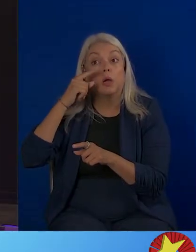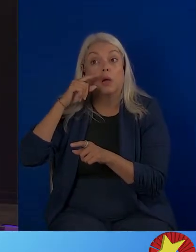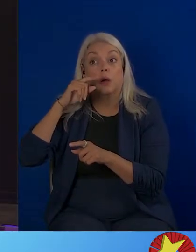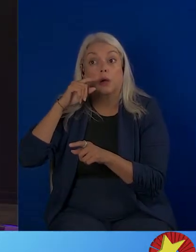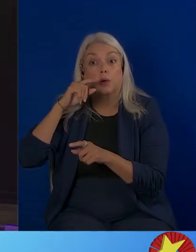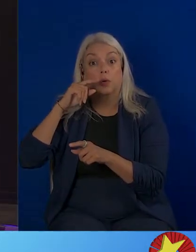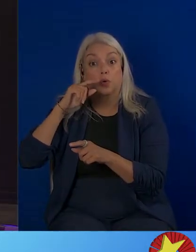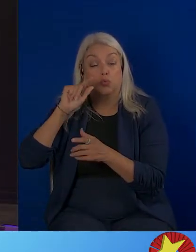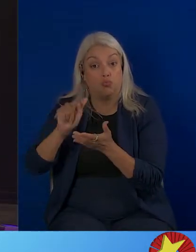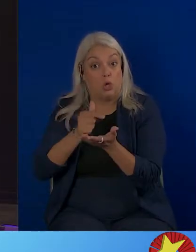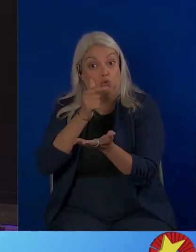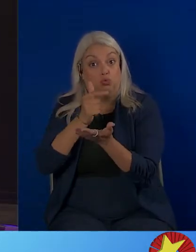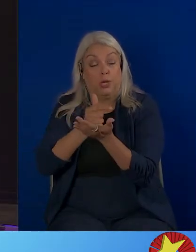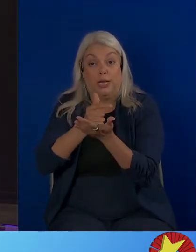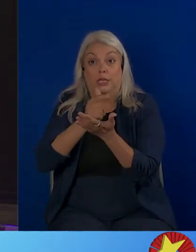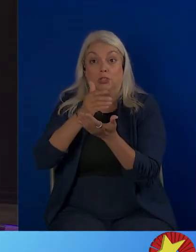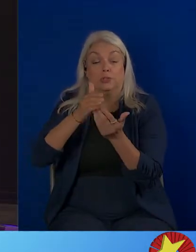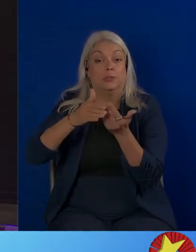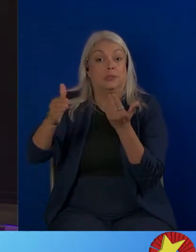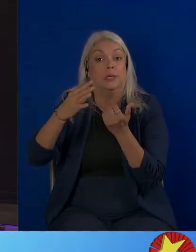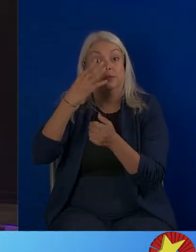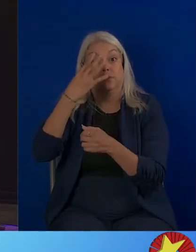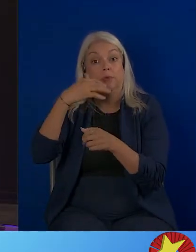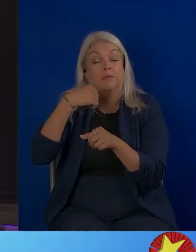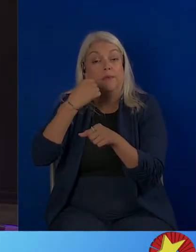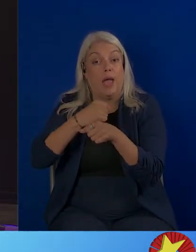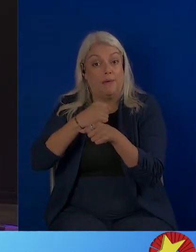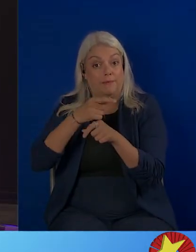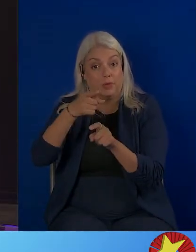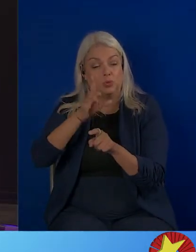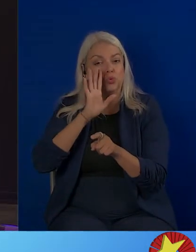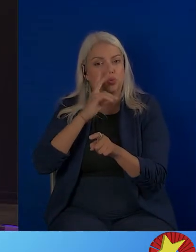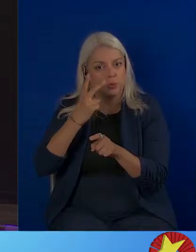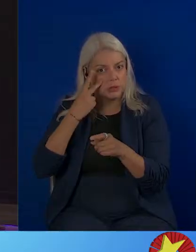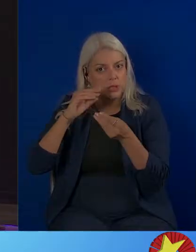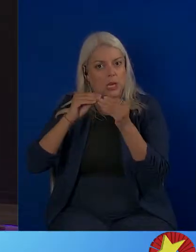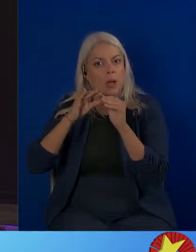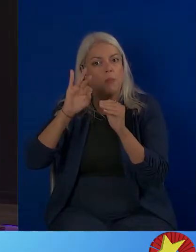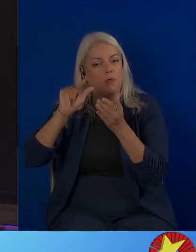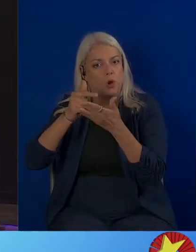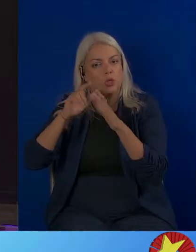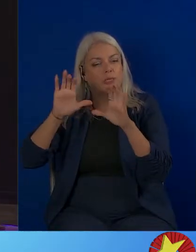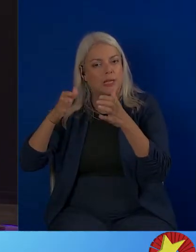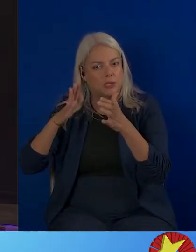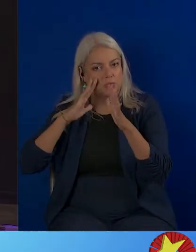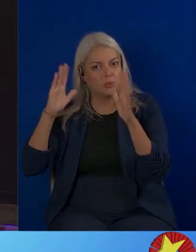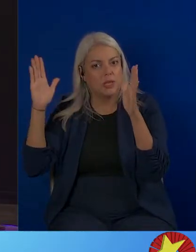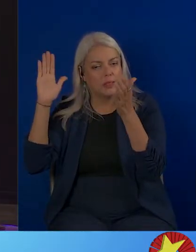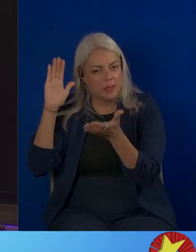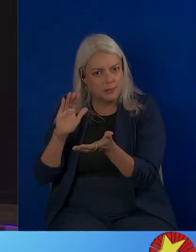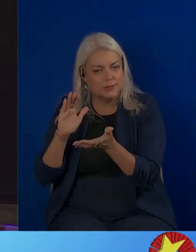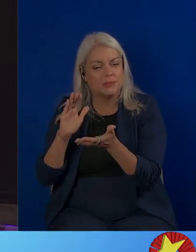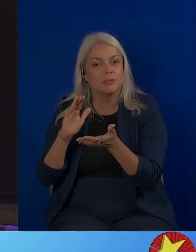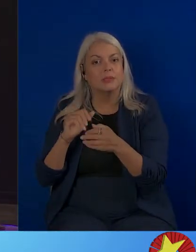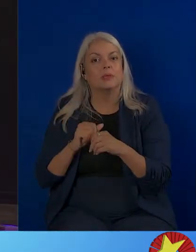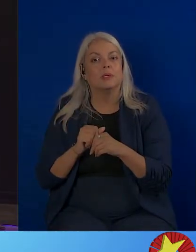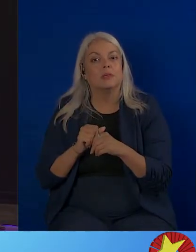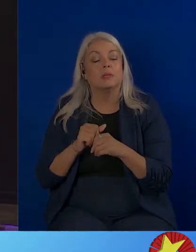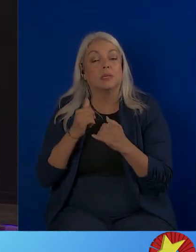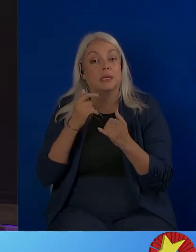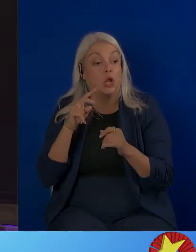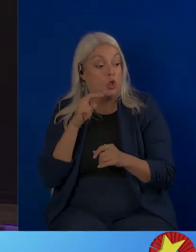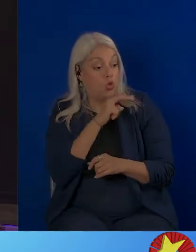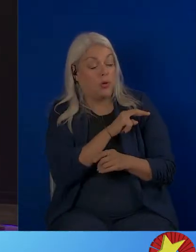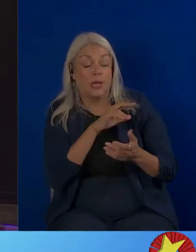on graduation over the next 4 to 5 years that you'll be seeing. And looking at the number of students coming into